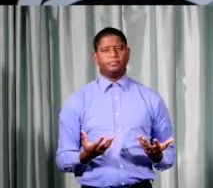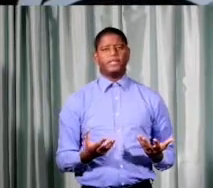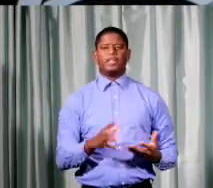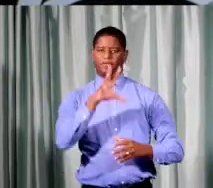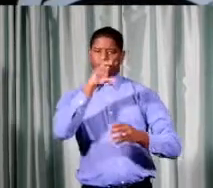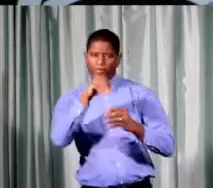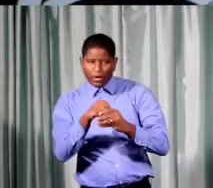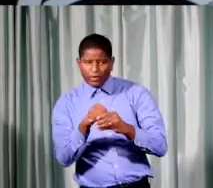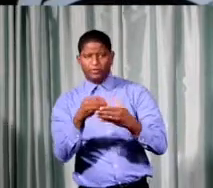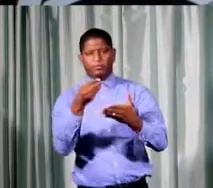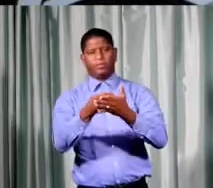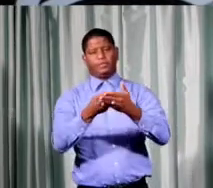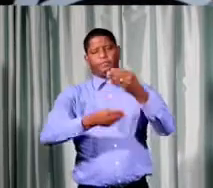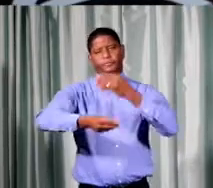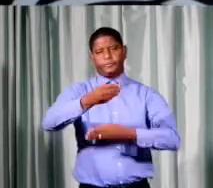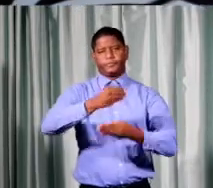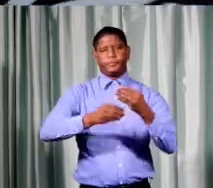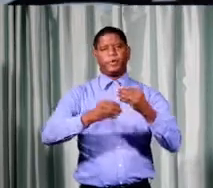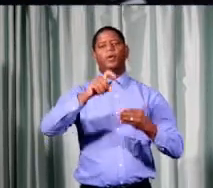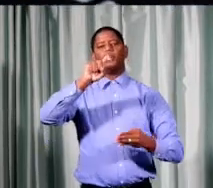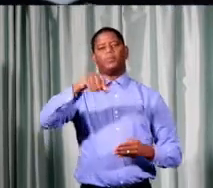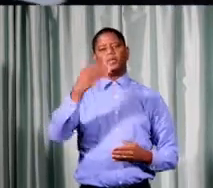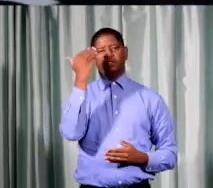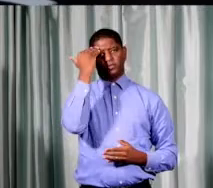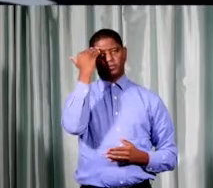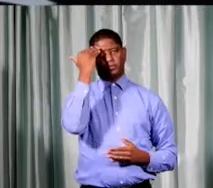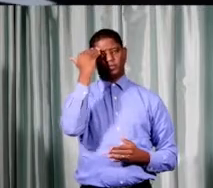We okay? All right.